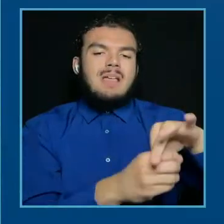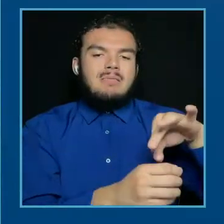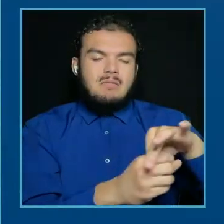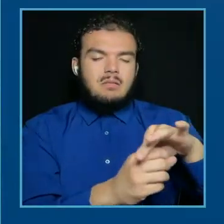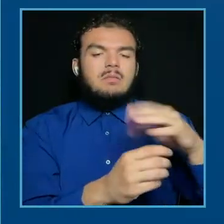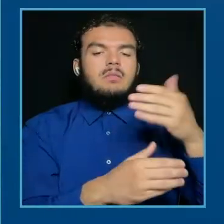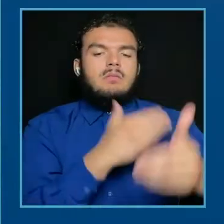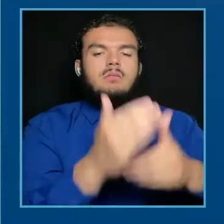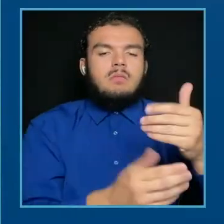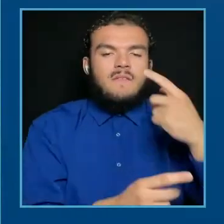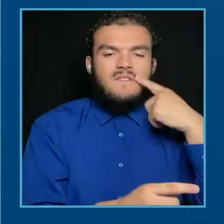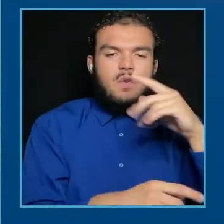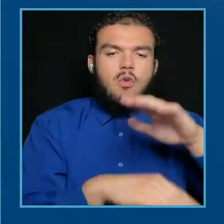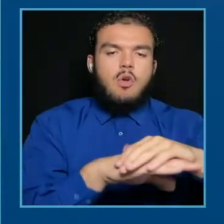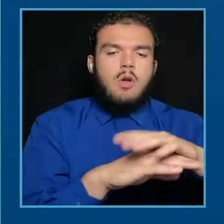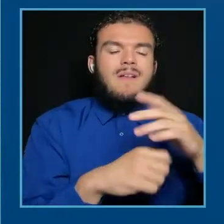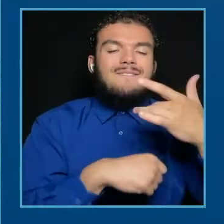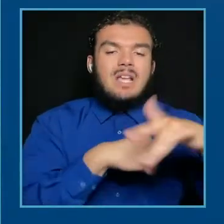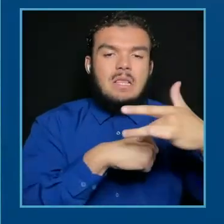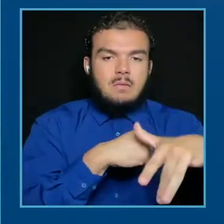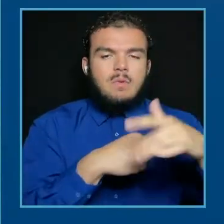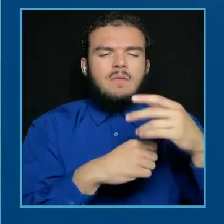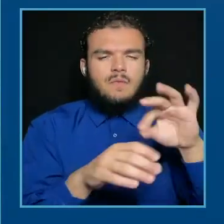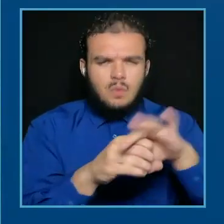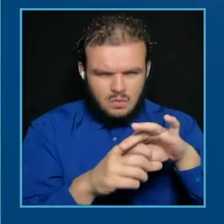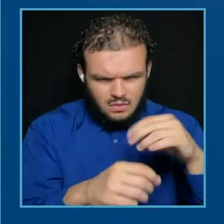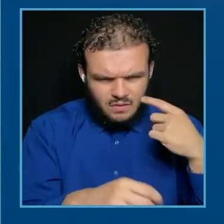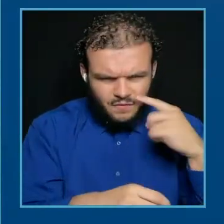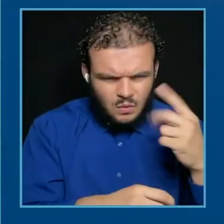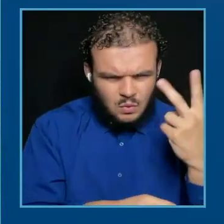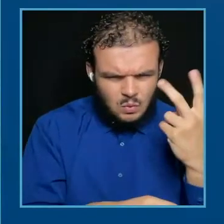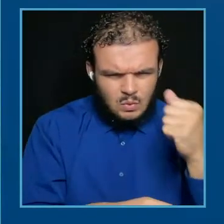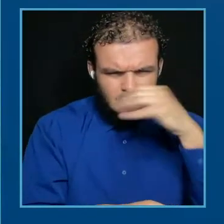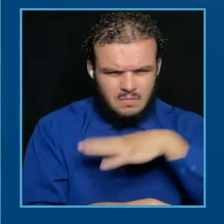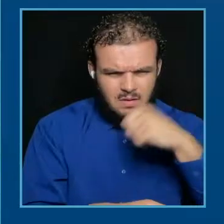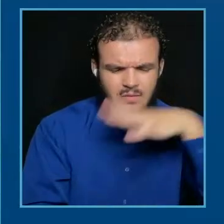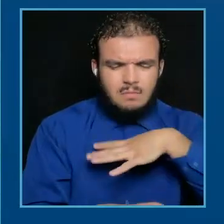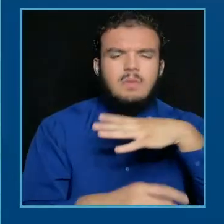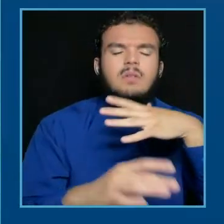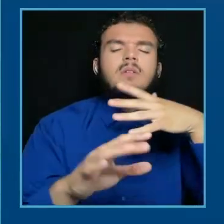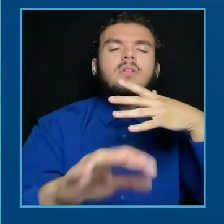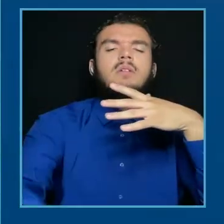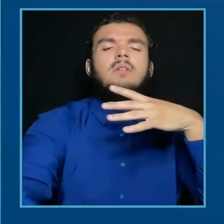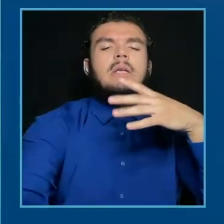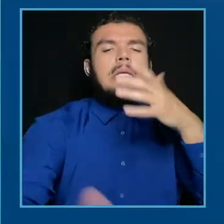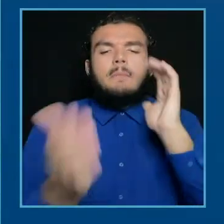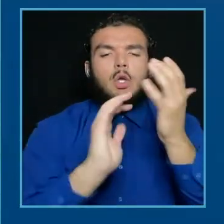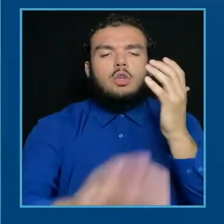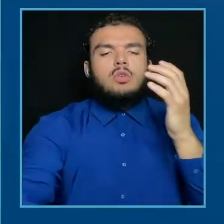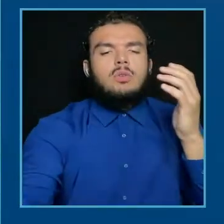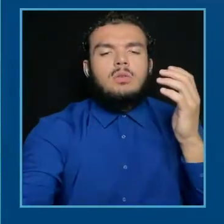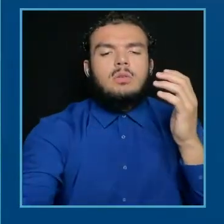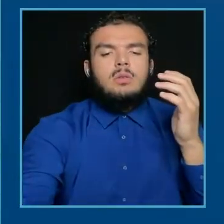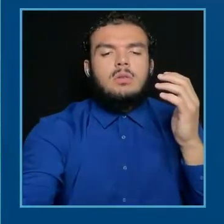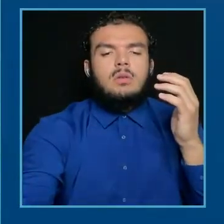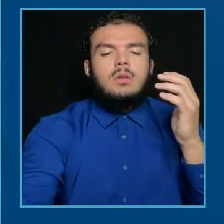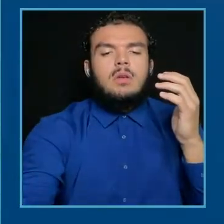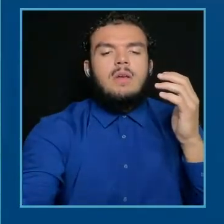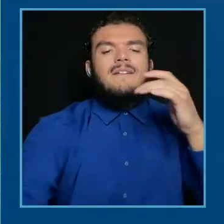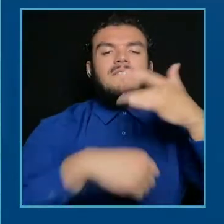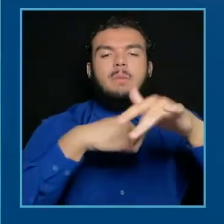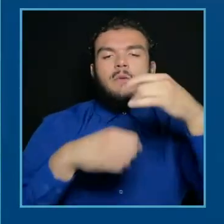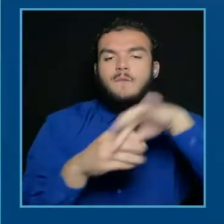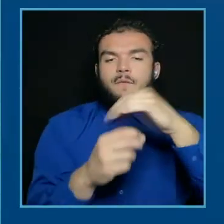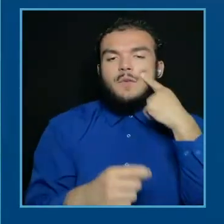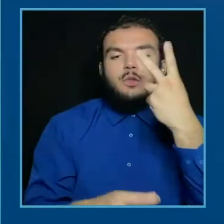procedures on the available votes for the two men versus the available votes for the three women?